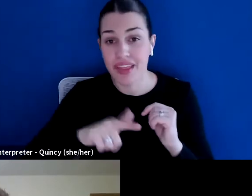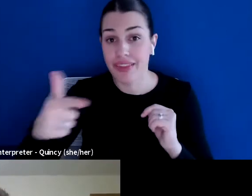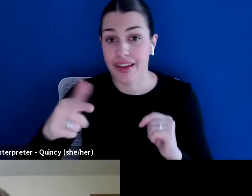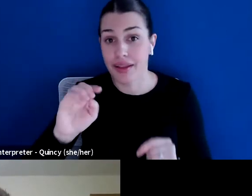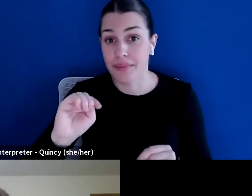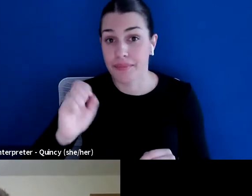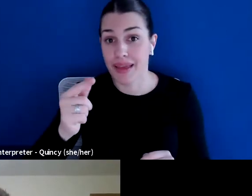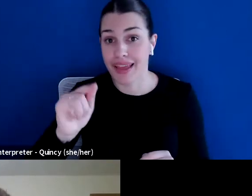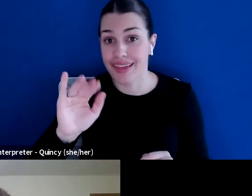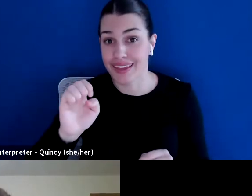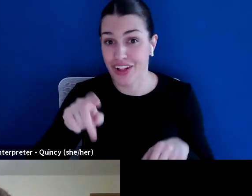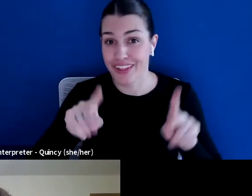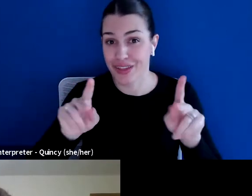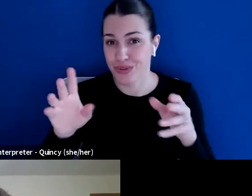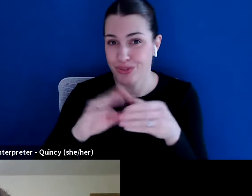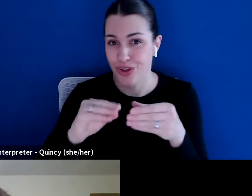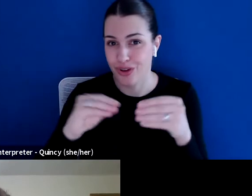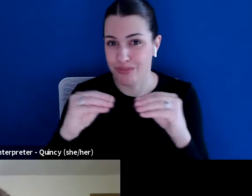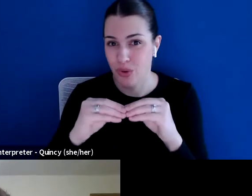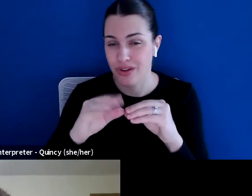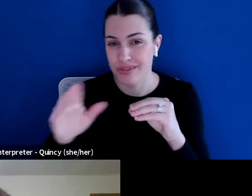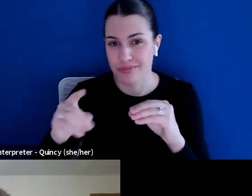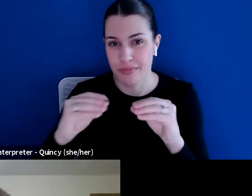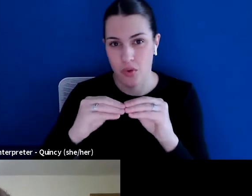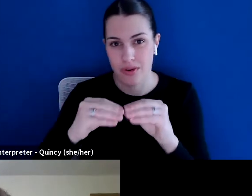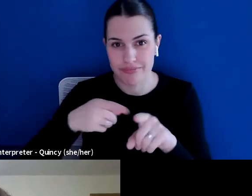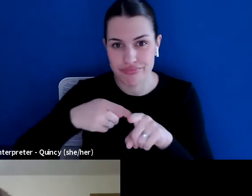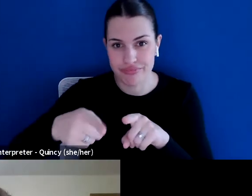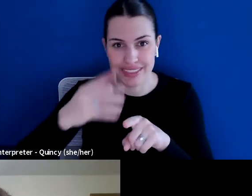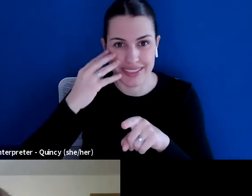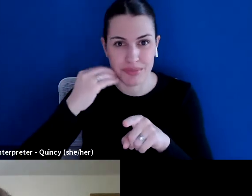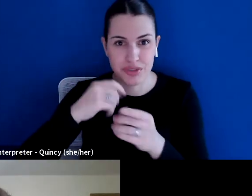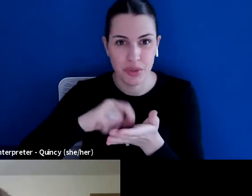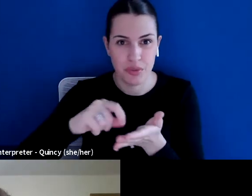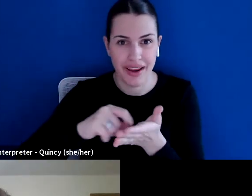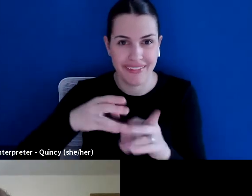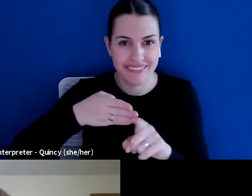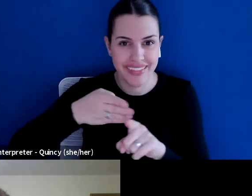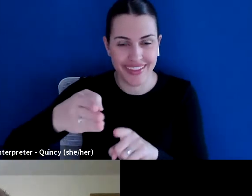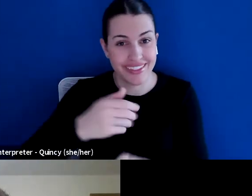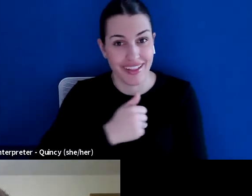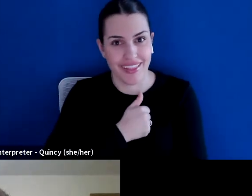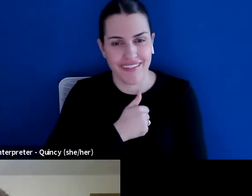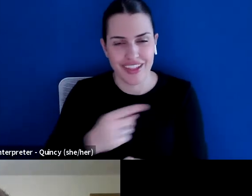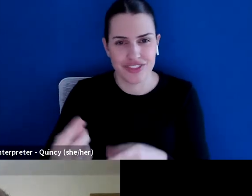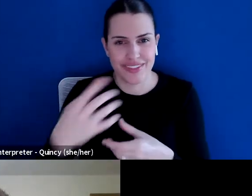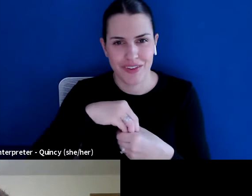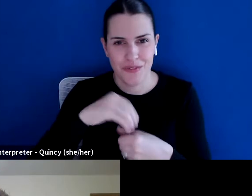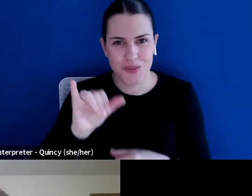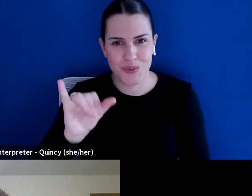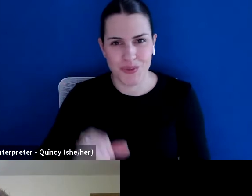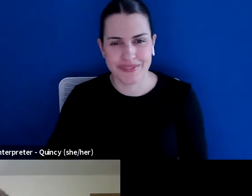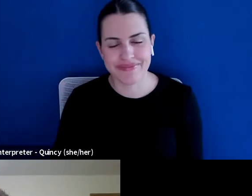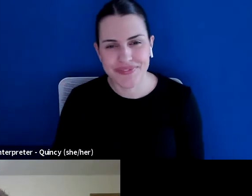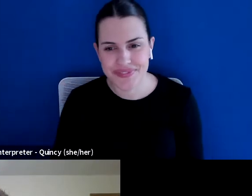talk a little bit more. She has some more explicit experience in the writing field, so that's why I love that she's on this webinar